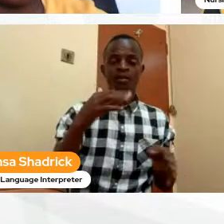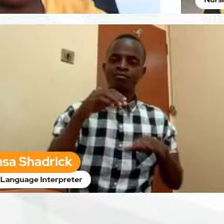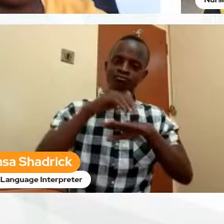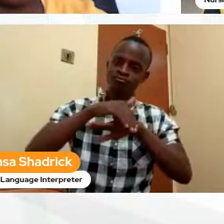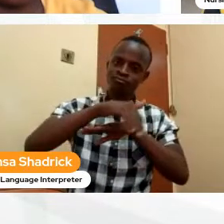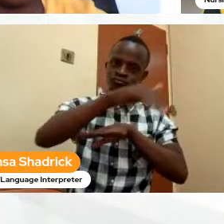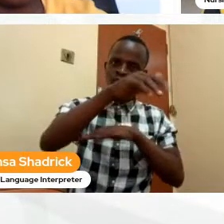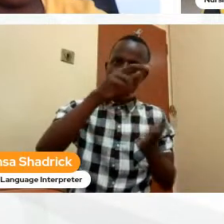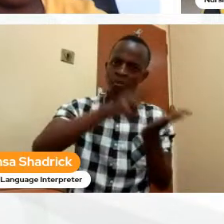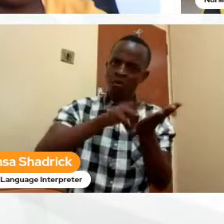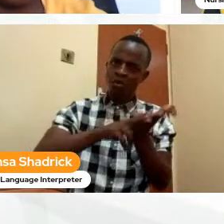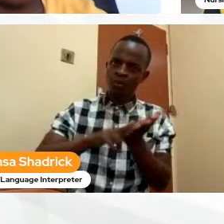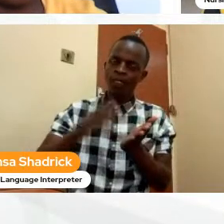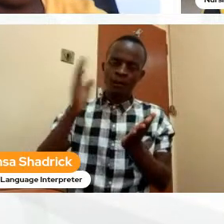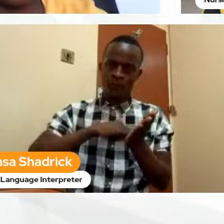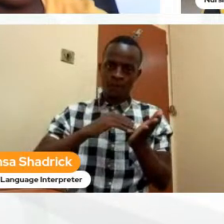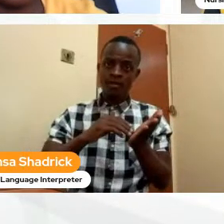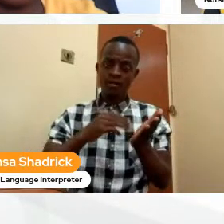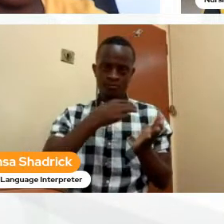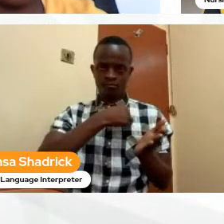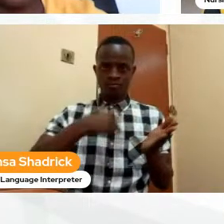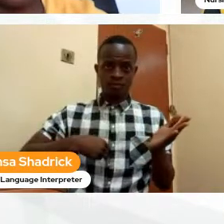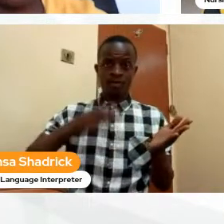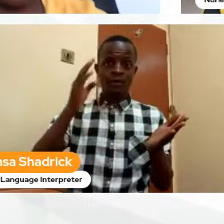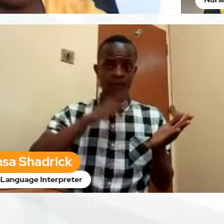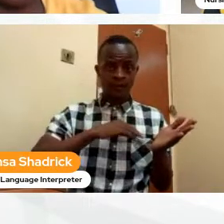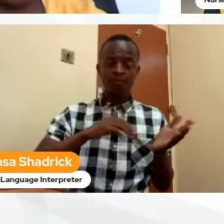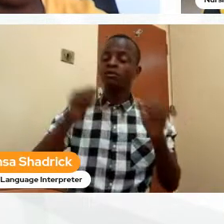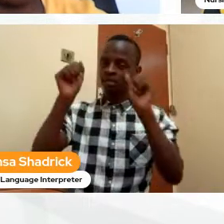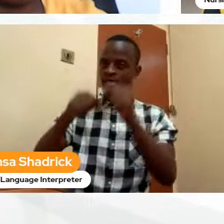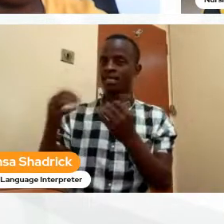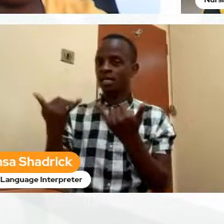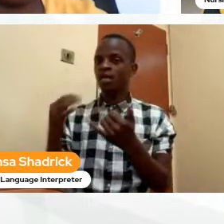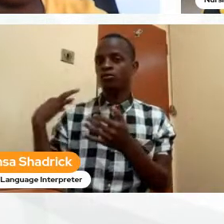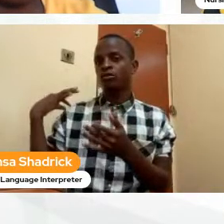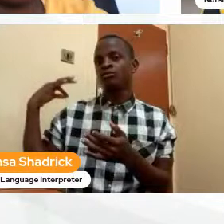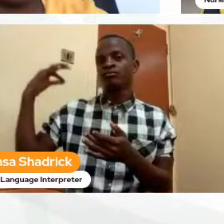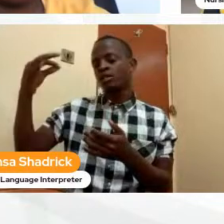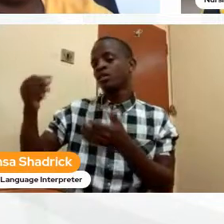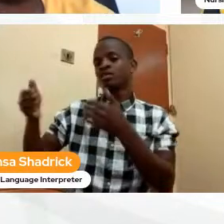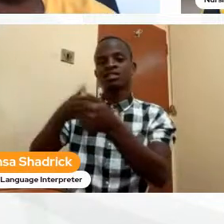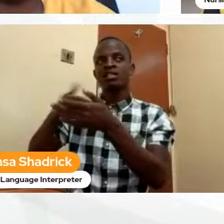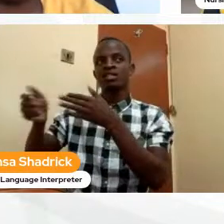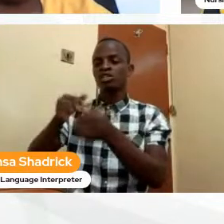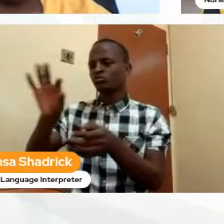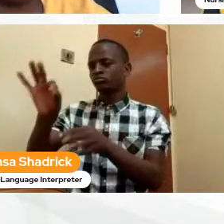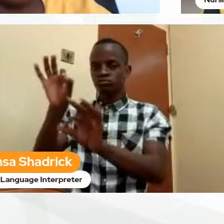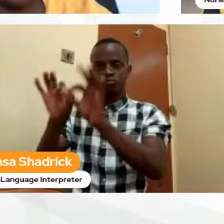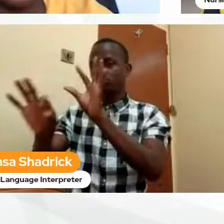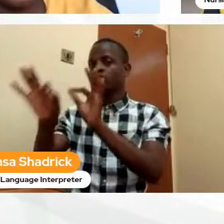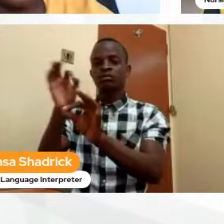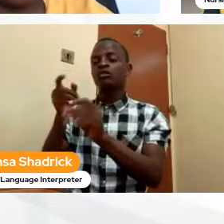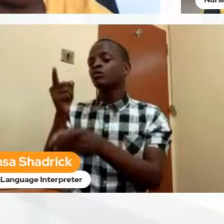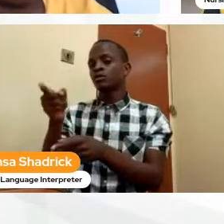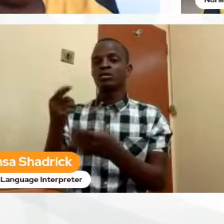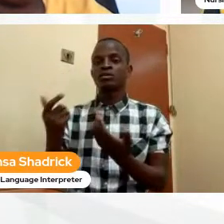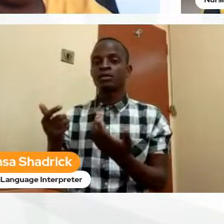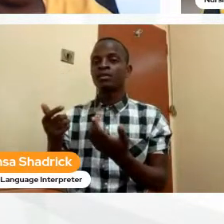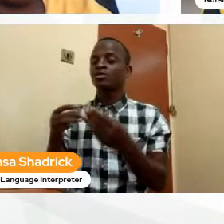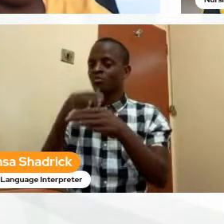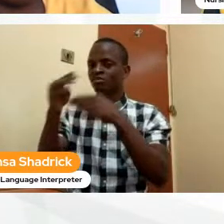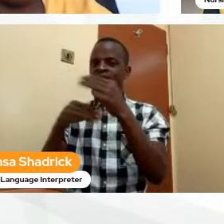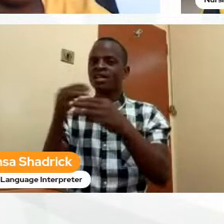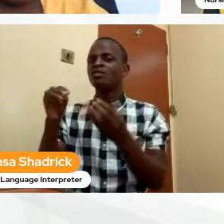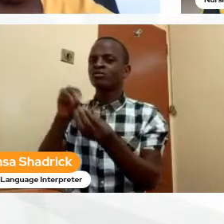form. Once you're admitted as a member, now you can do the application to attend the RAHi. So there are a lot of opportunities